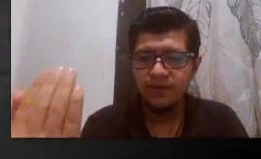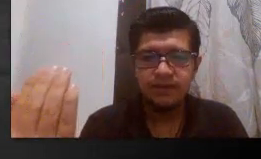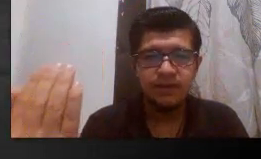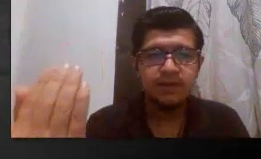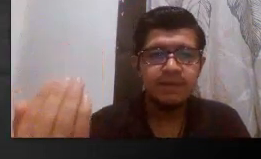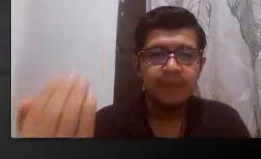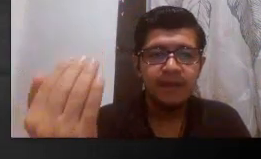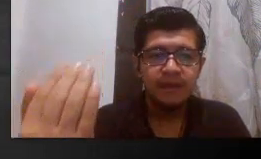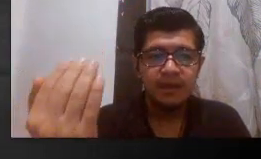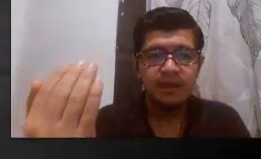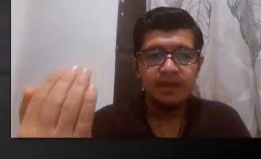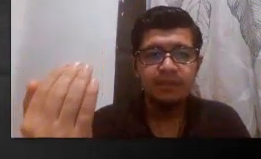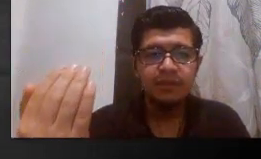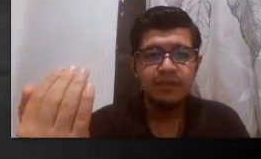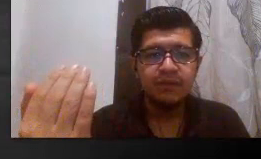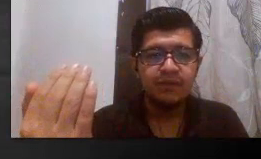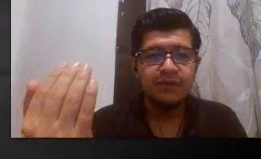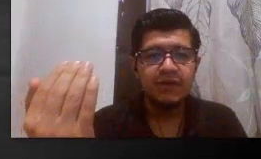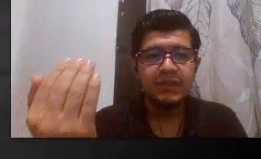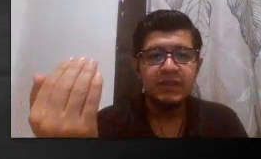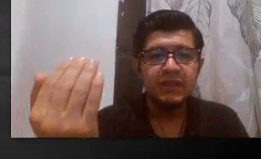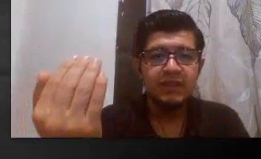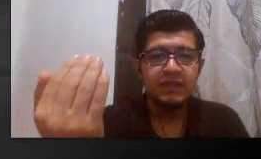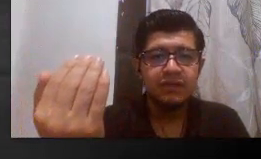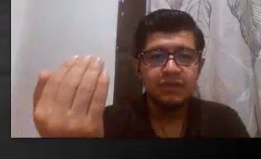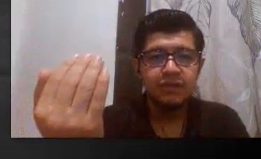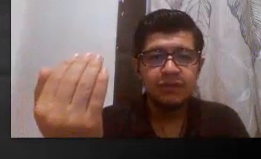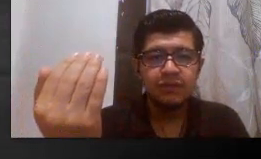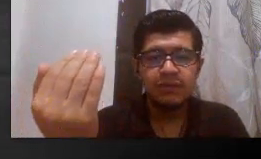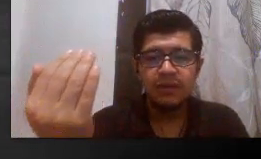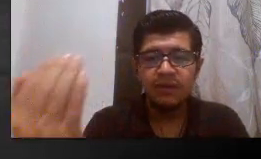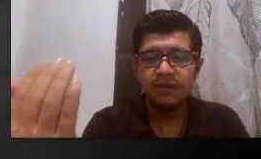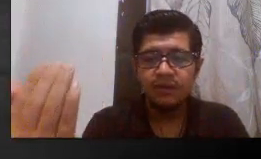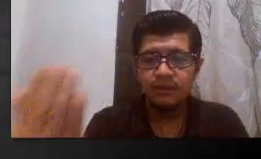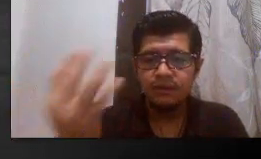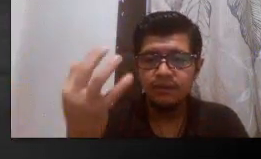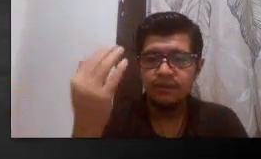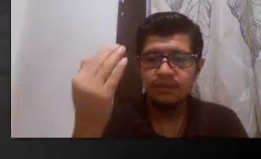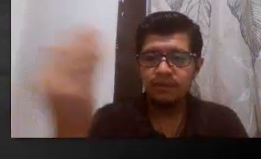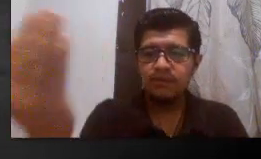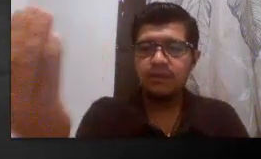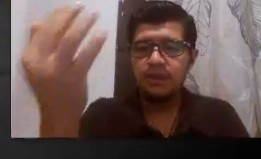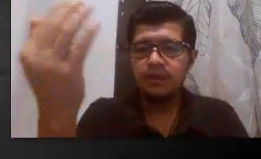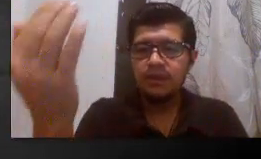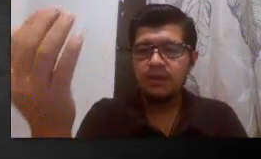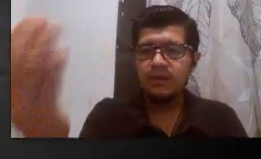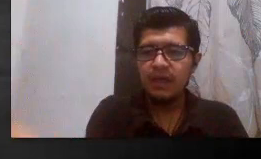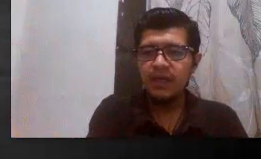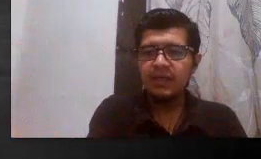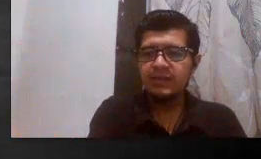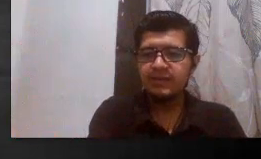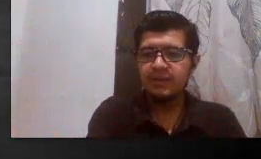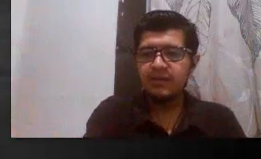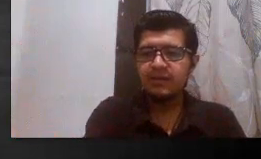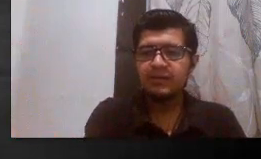the face, and the movement refers to it. Okay, the